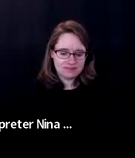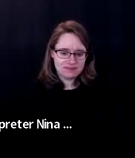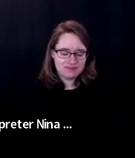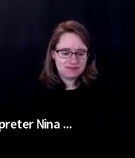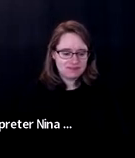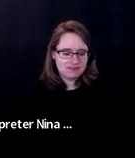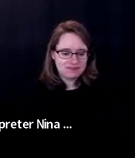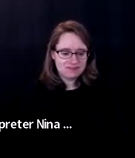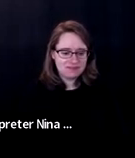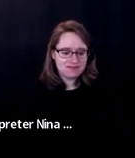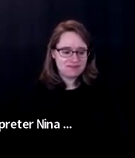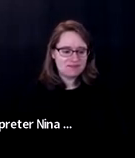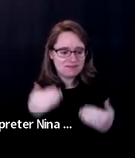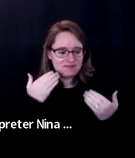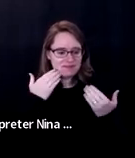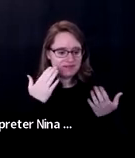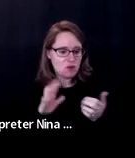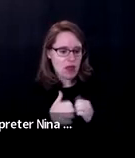I'm sorry, I don't know how to turn this down.